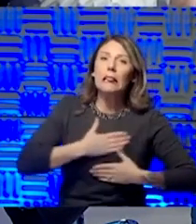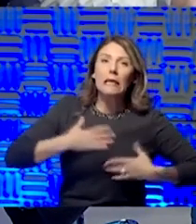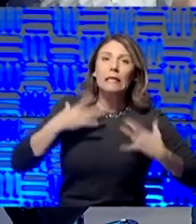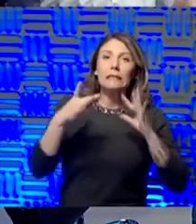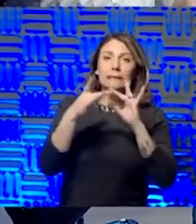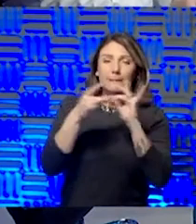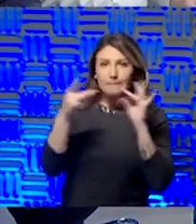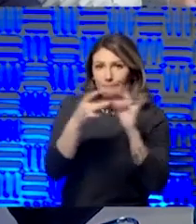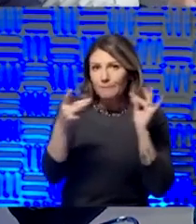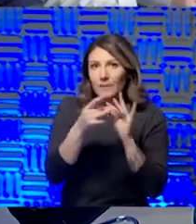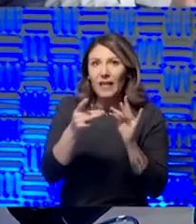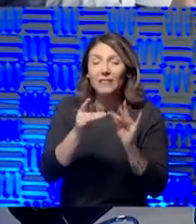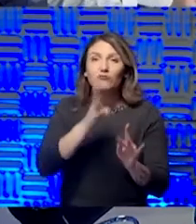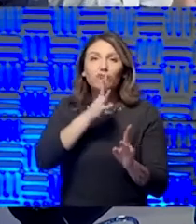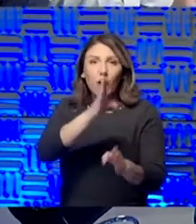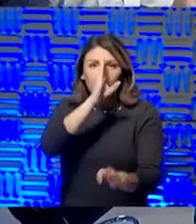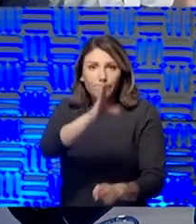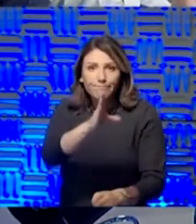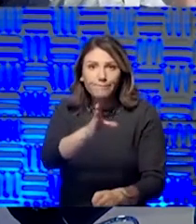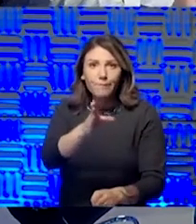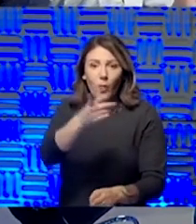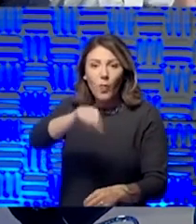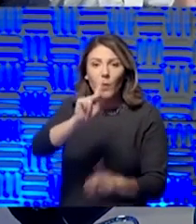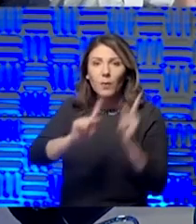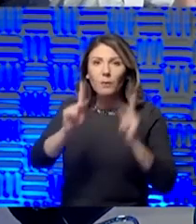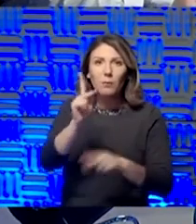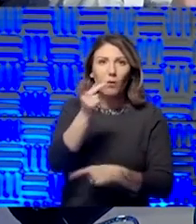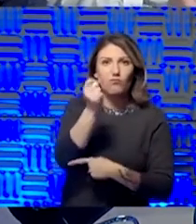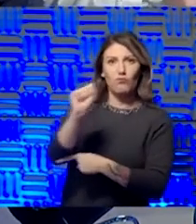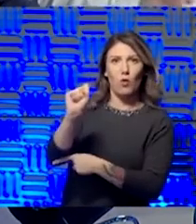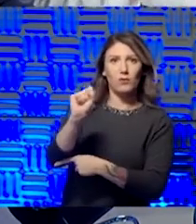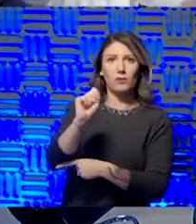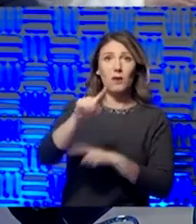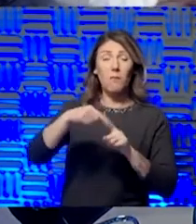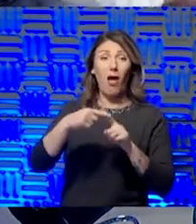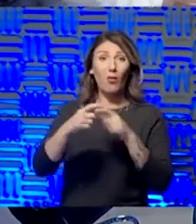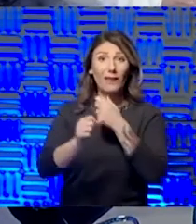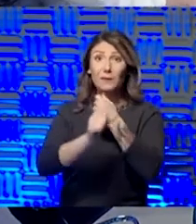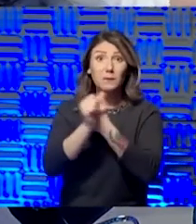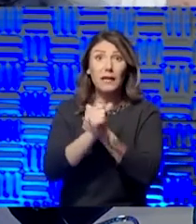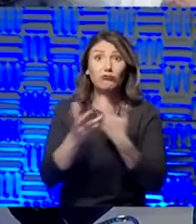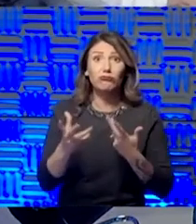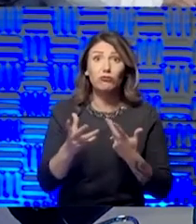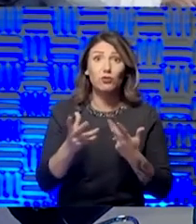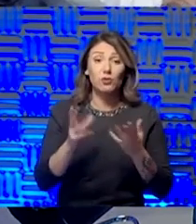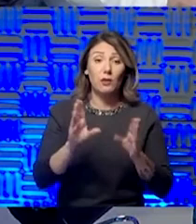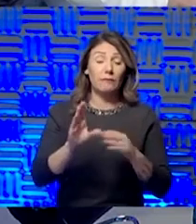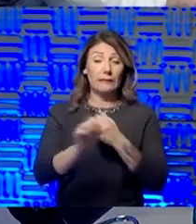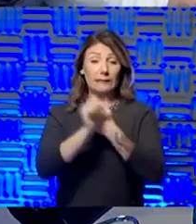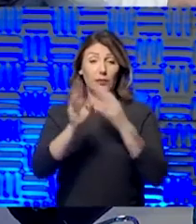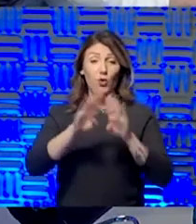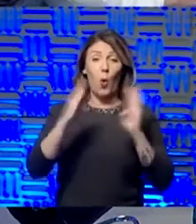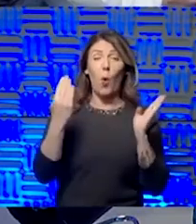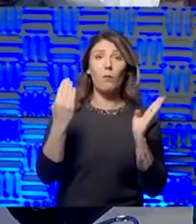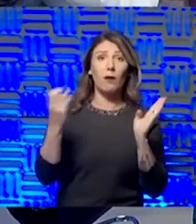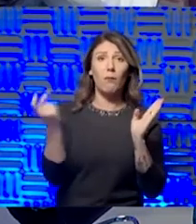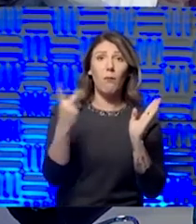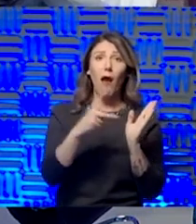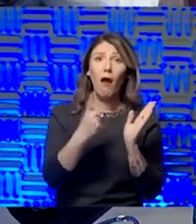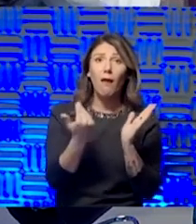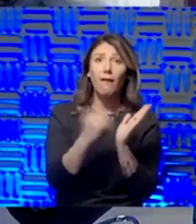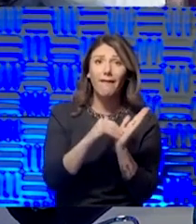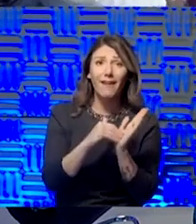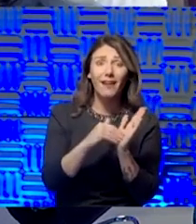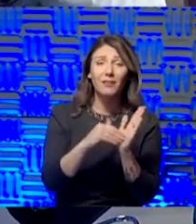to a protest either here or somewhere else about the dangers of that and the dangers of opening back up too soon? I know